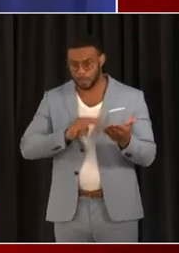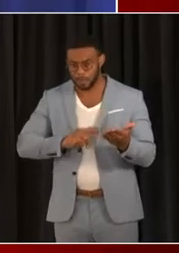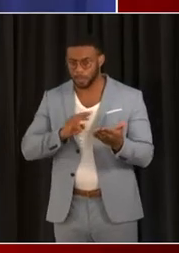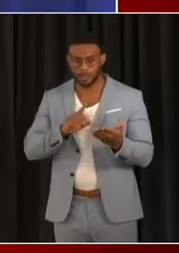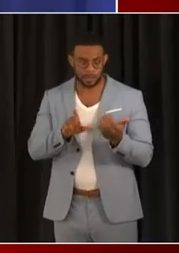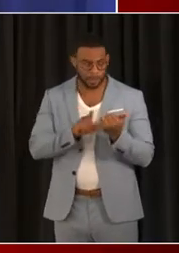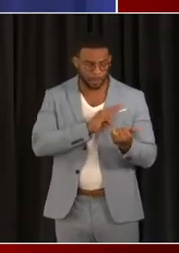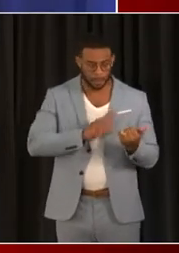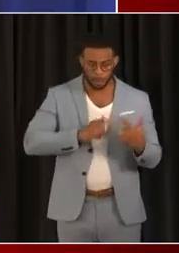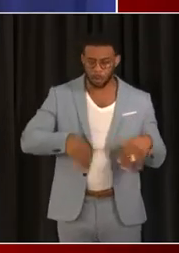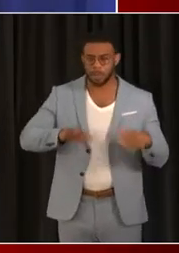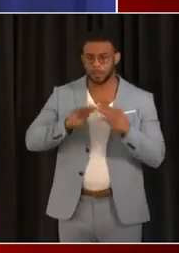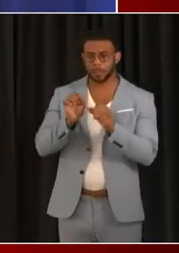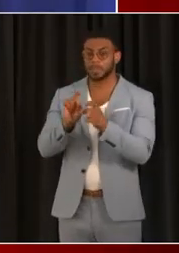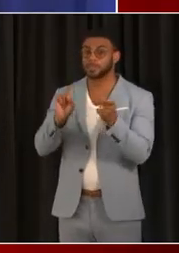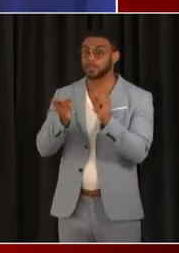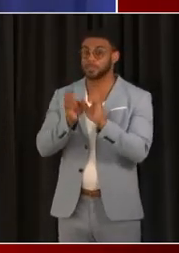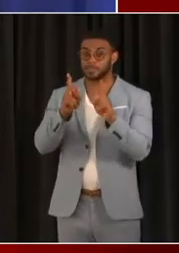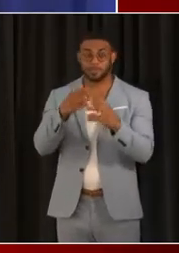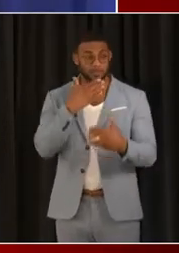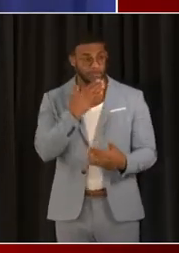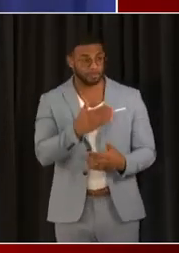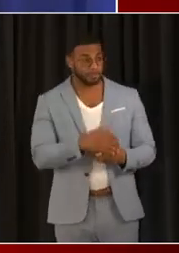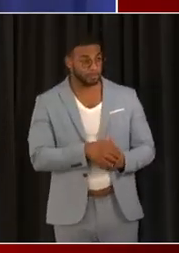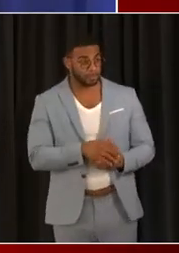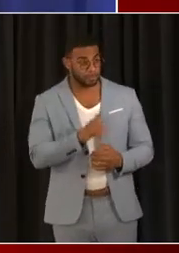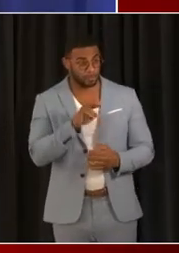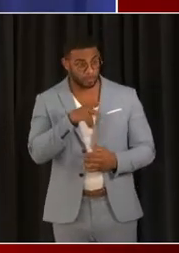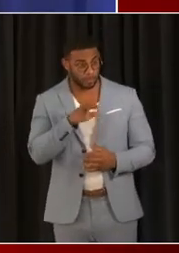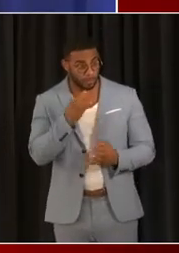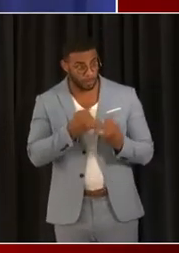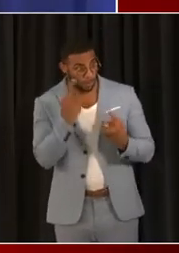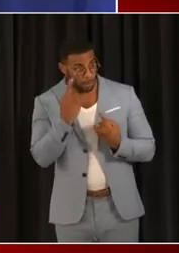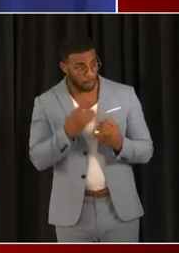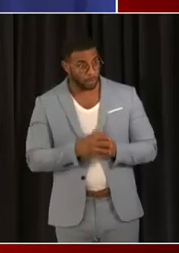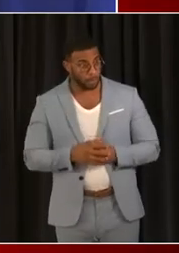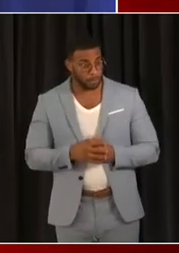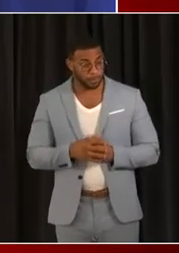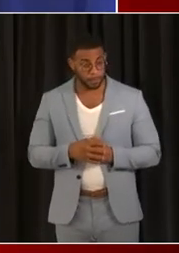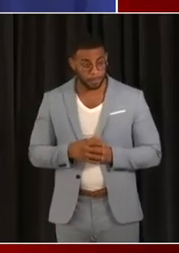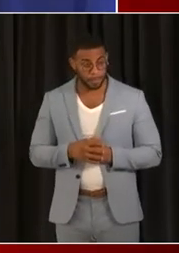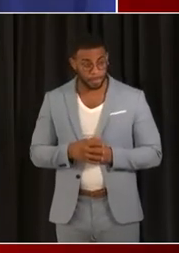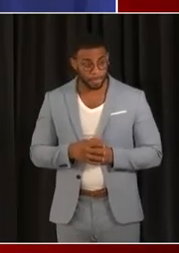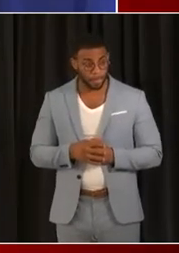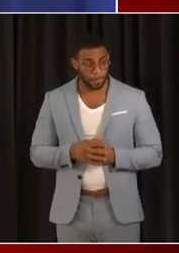and deputy mayor across the city to make that change. Thanks. Fantastic. Dr. Perry, final thought?